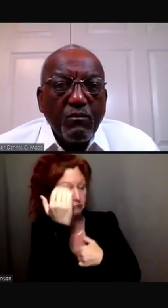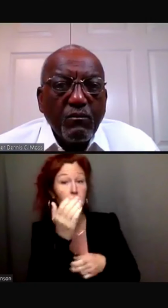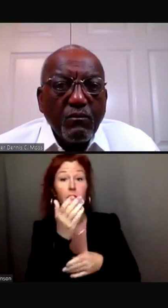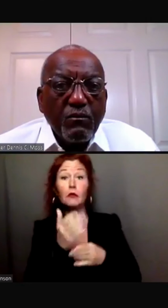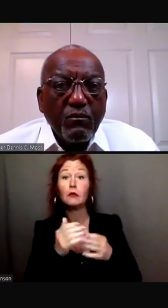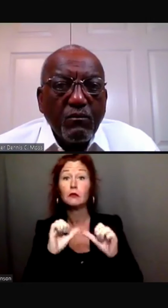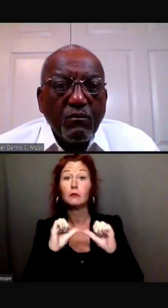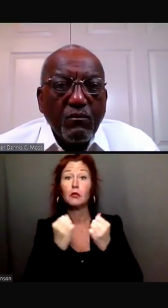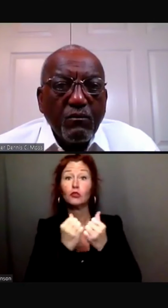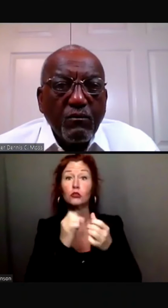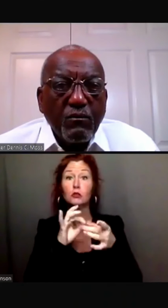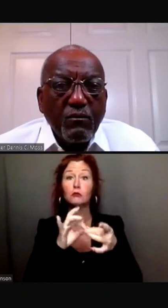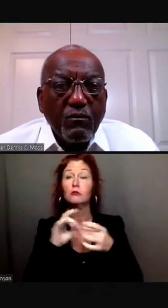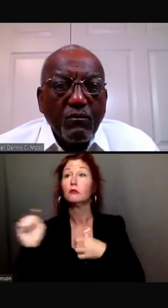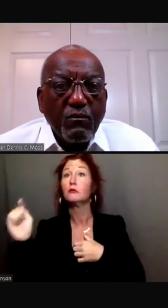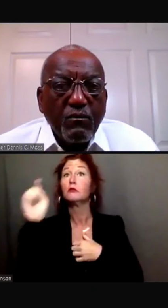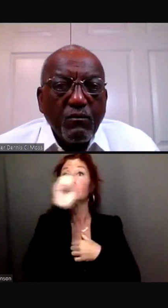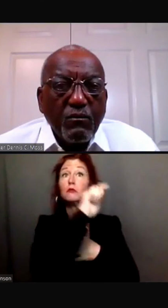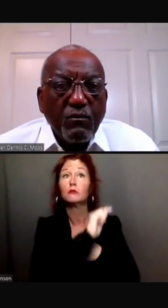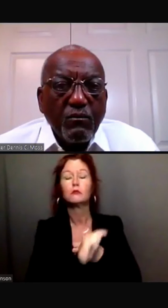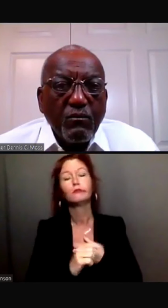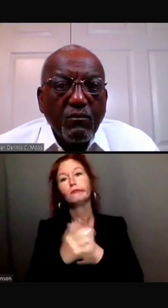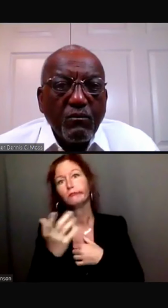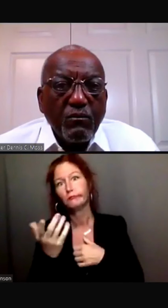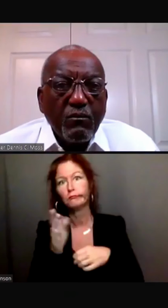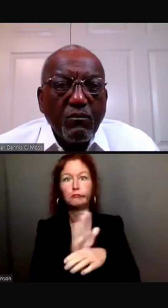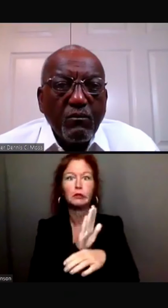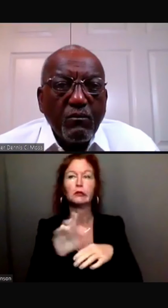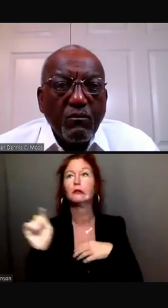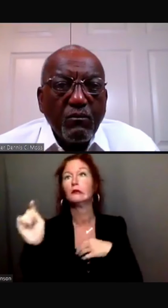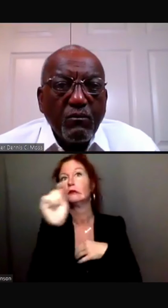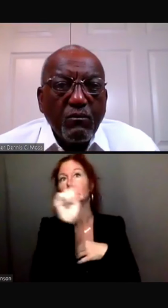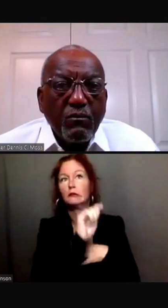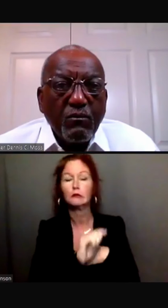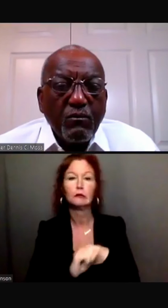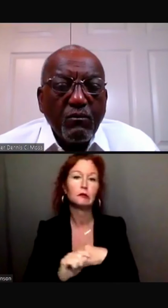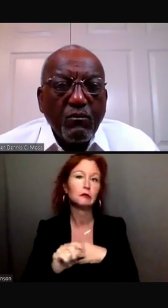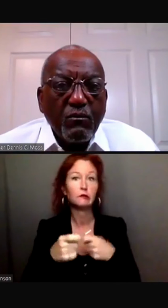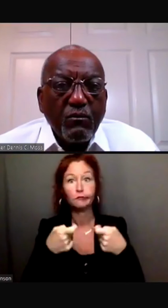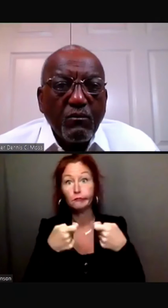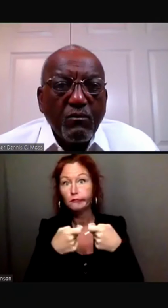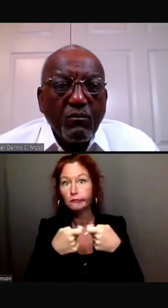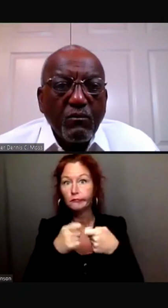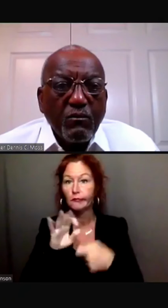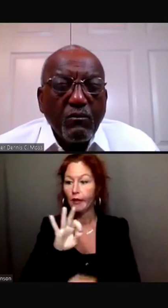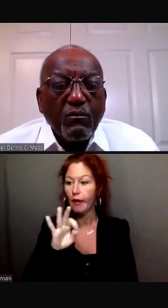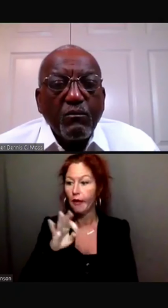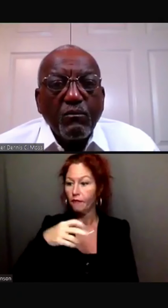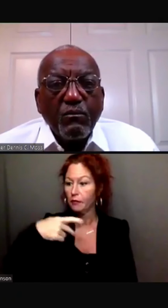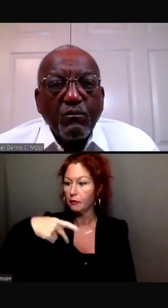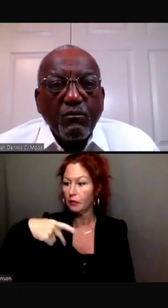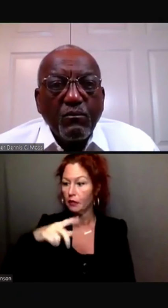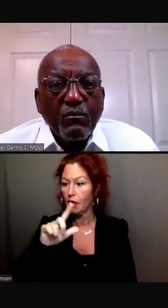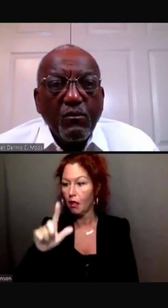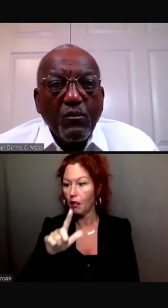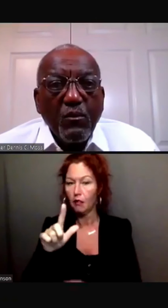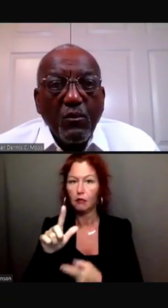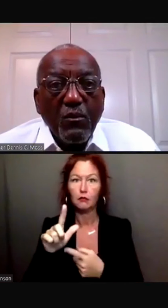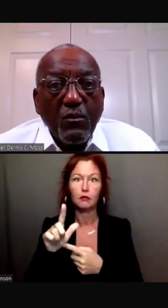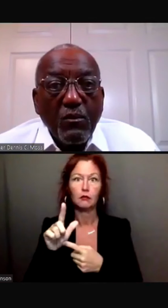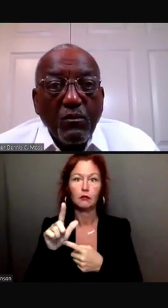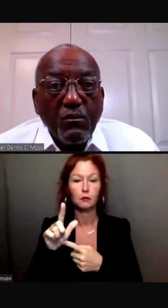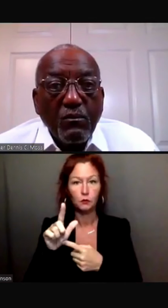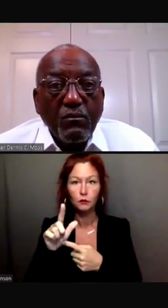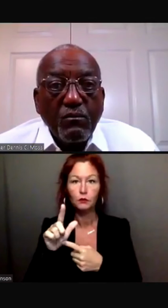for instance, that are intrinsically important to us, especially on the recovery side, they have been